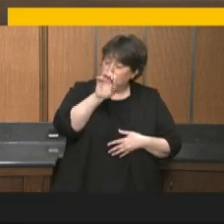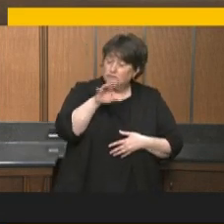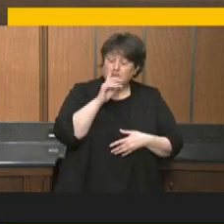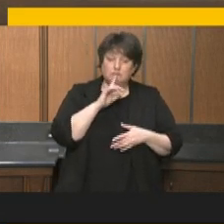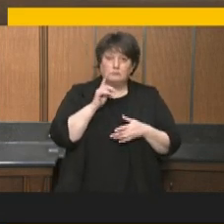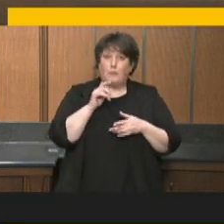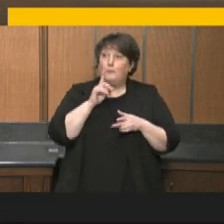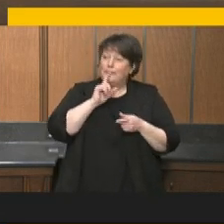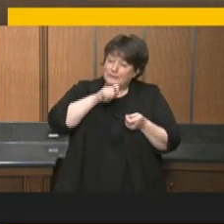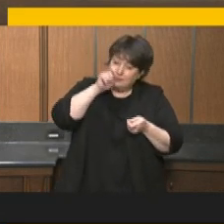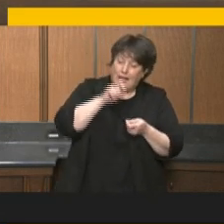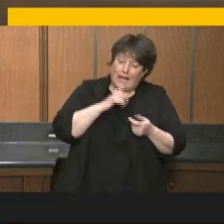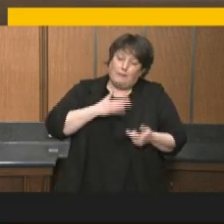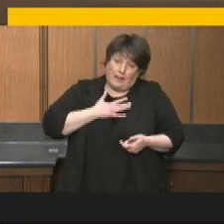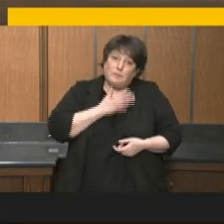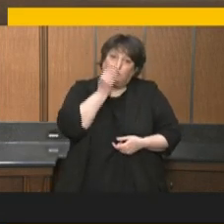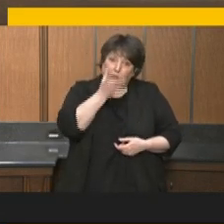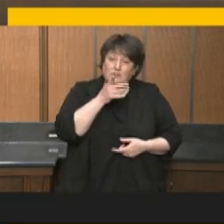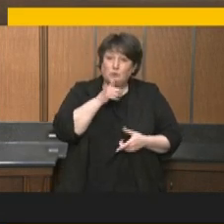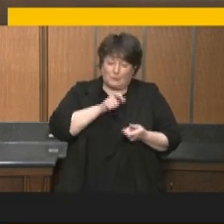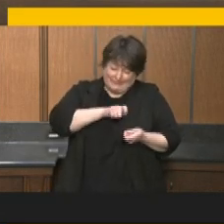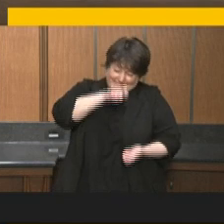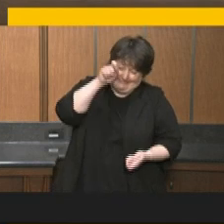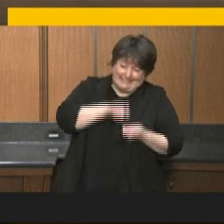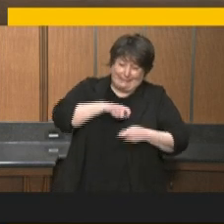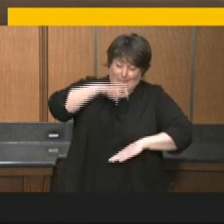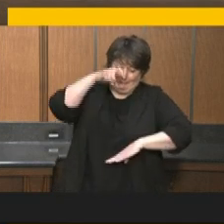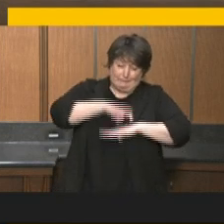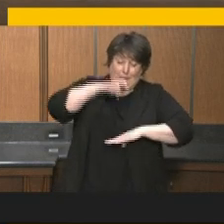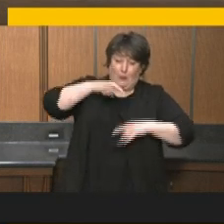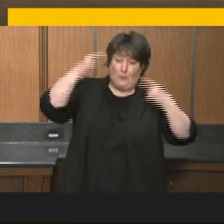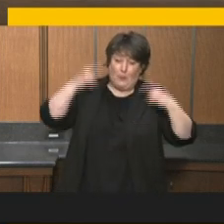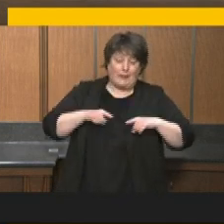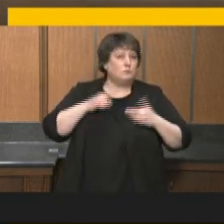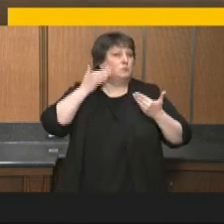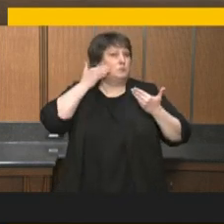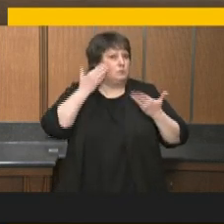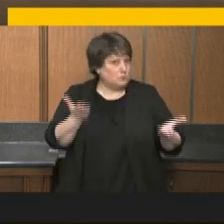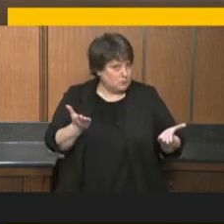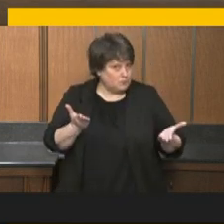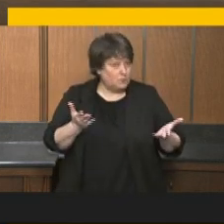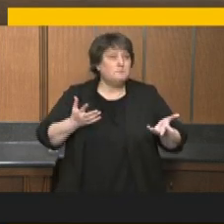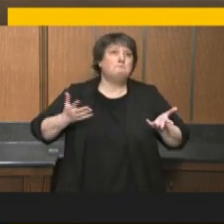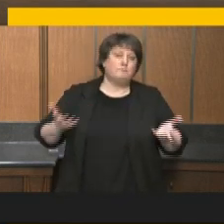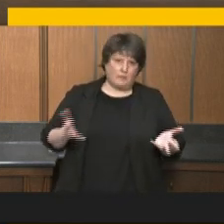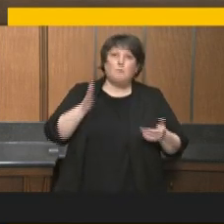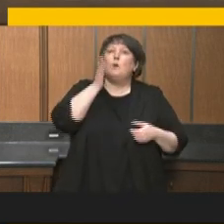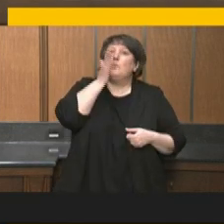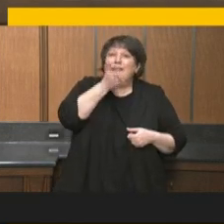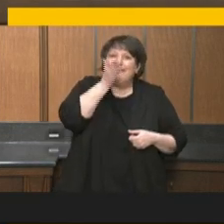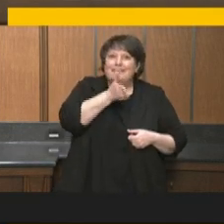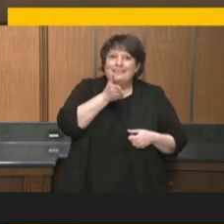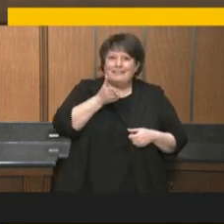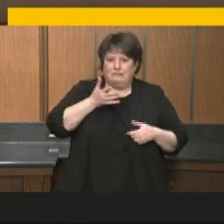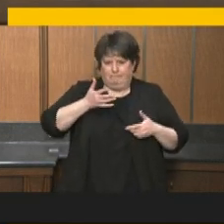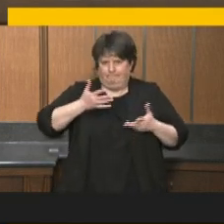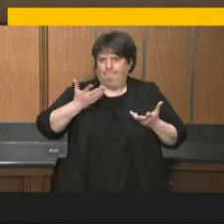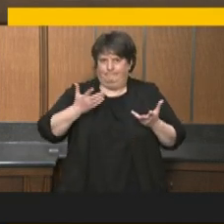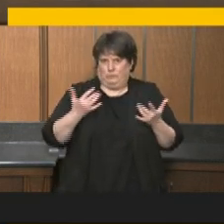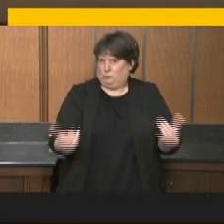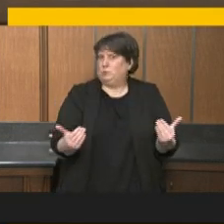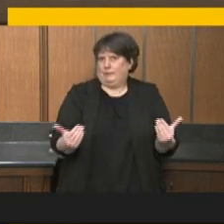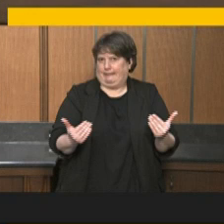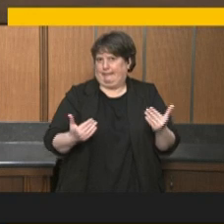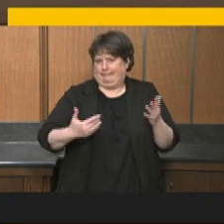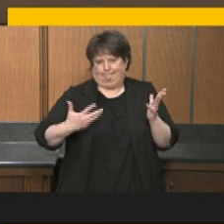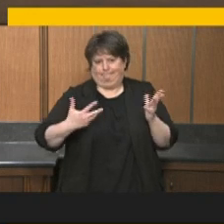been nailed down to the last one, but that it will be done in the hours to come. Just repeat that in